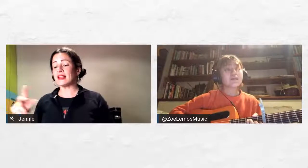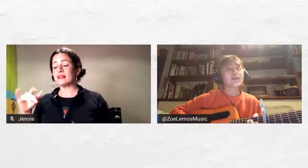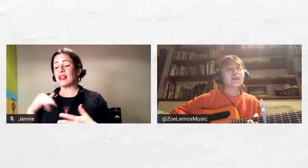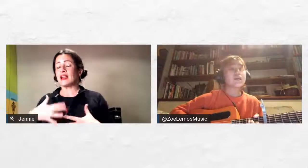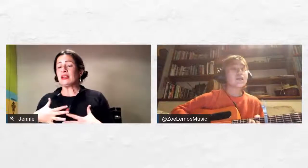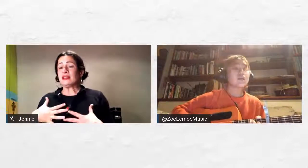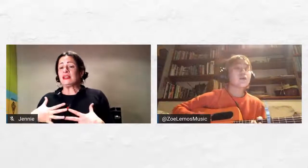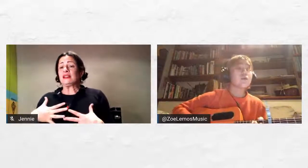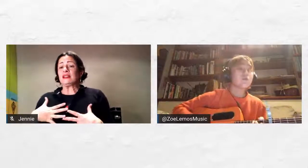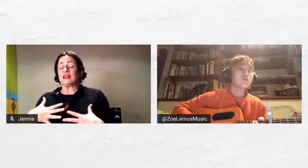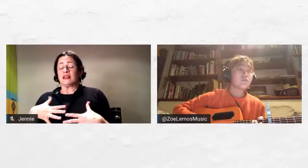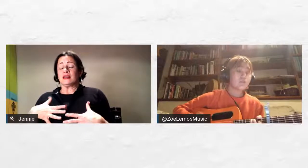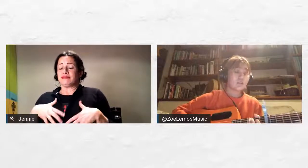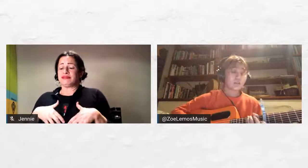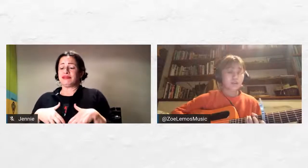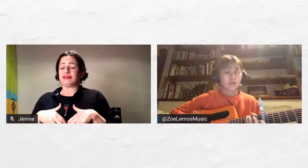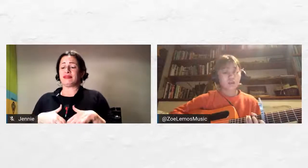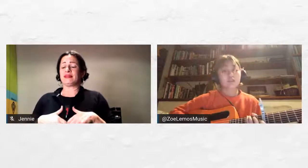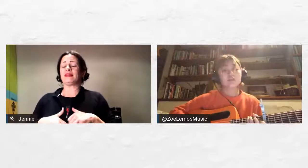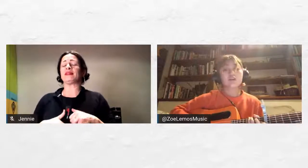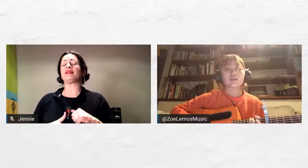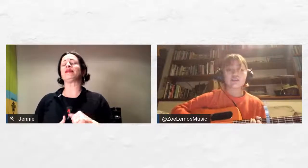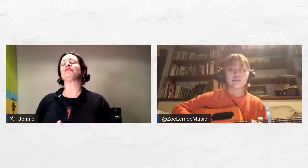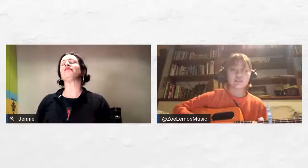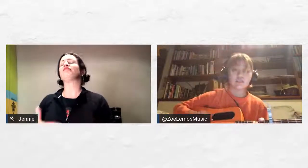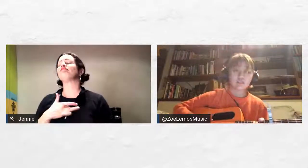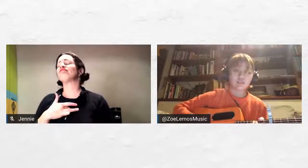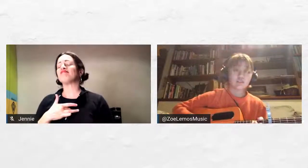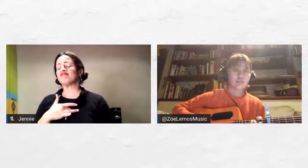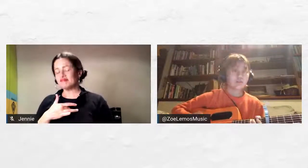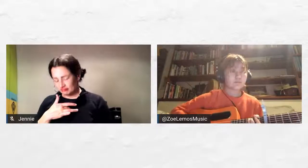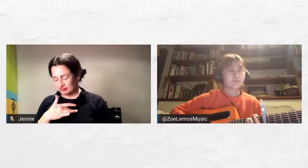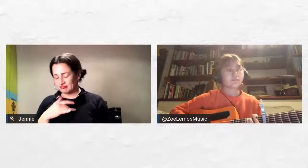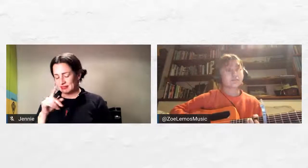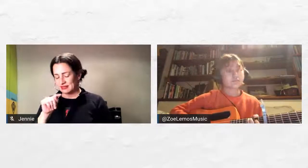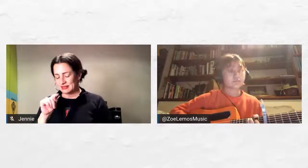for me. Oh, in Tennessee,